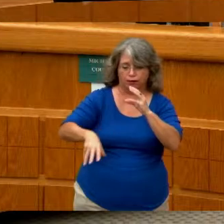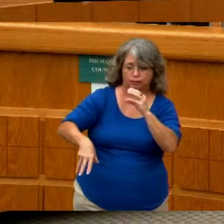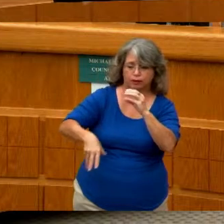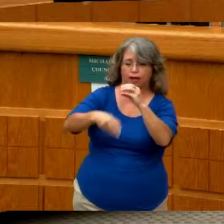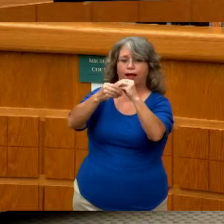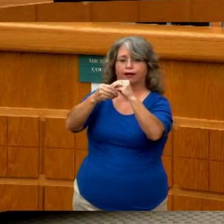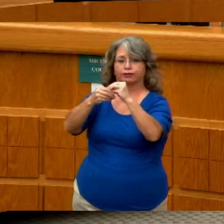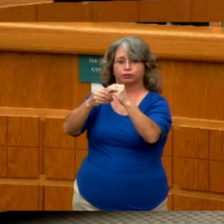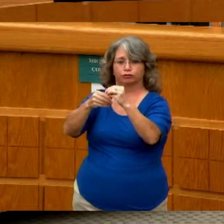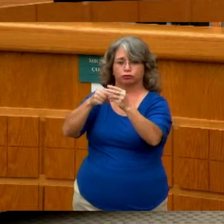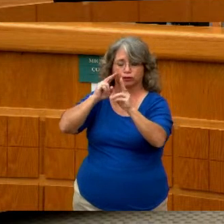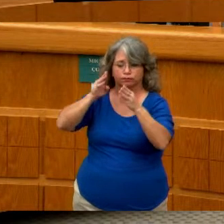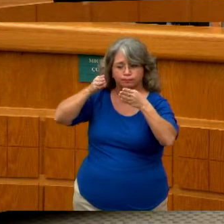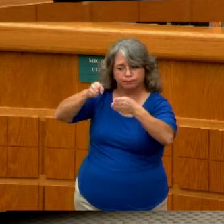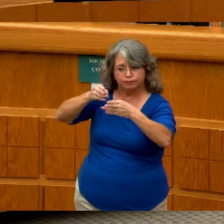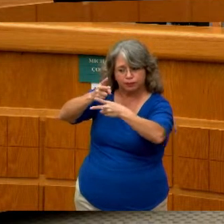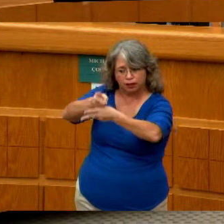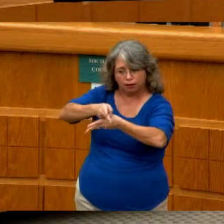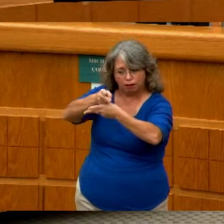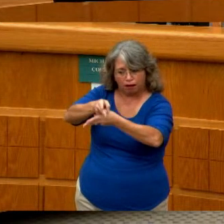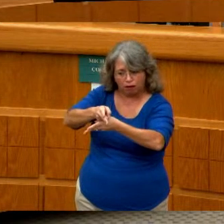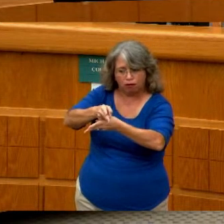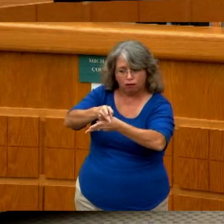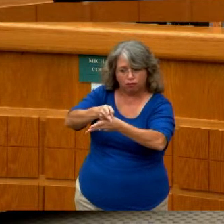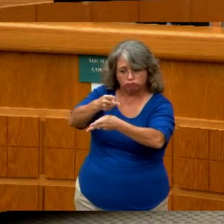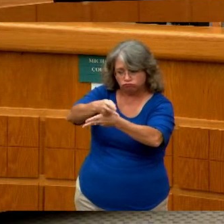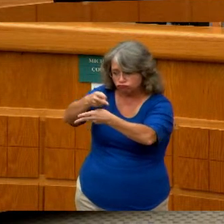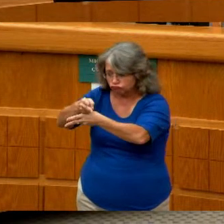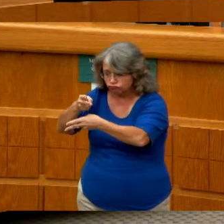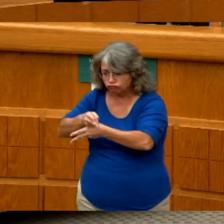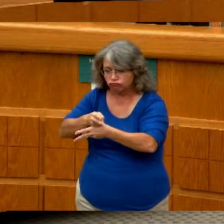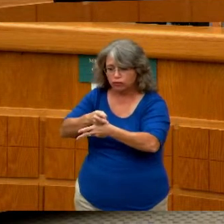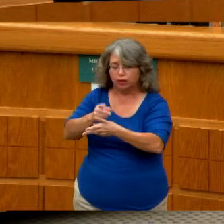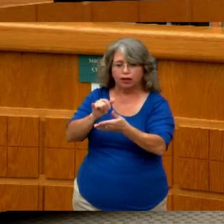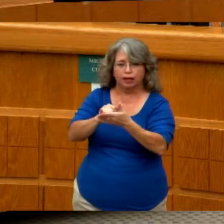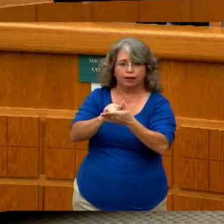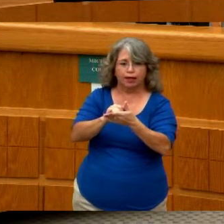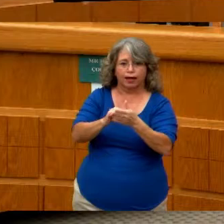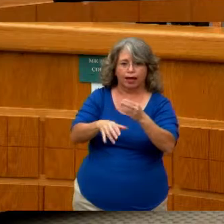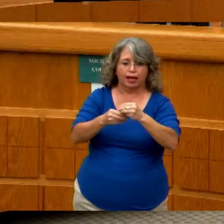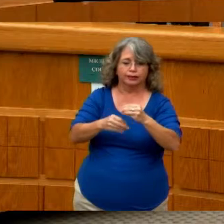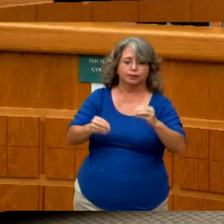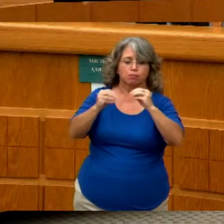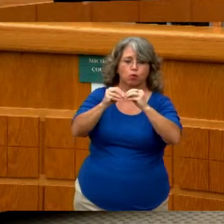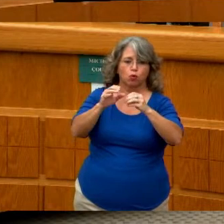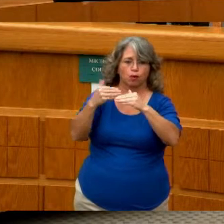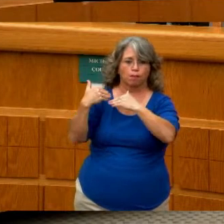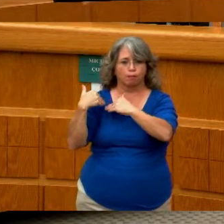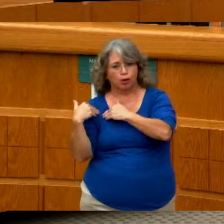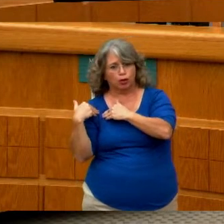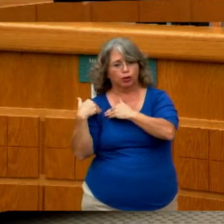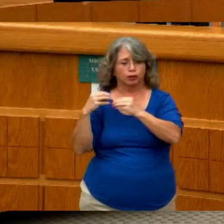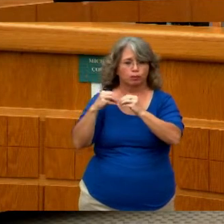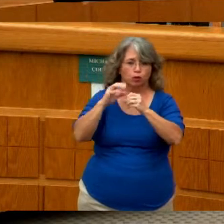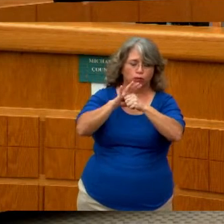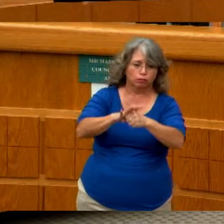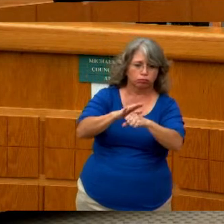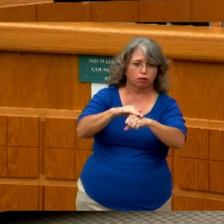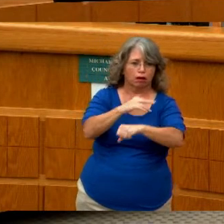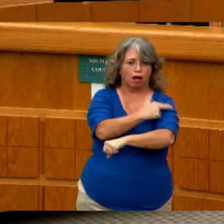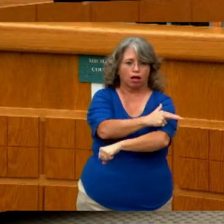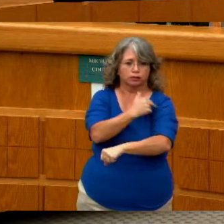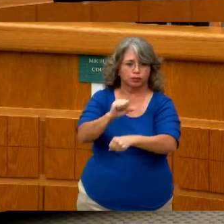hospitalized med-surg care. They require additional care that puts an extremely burden